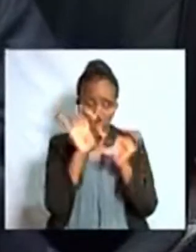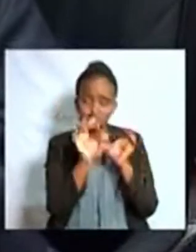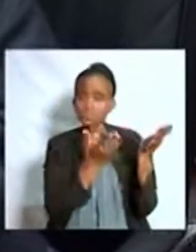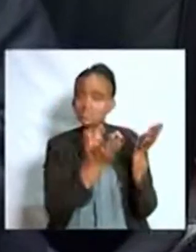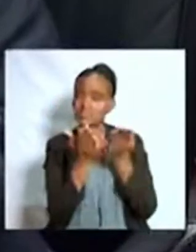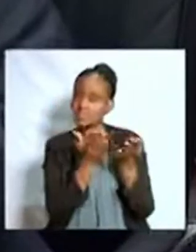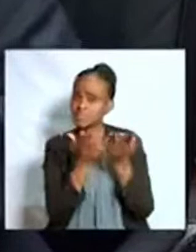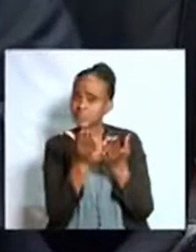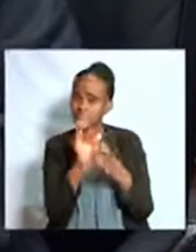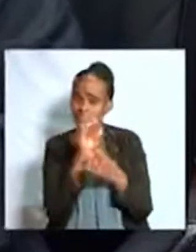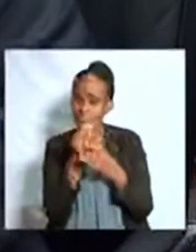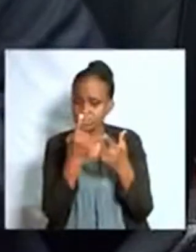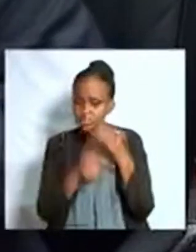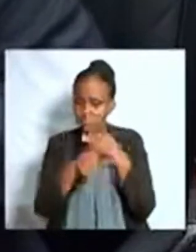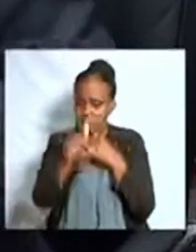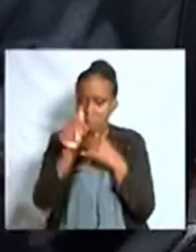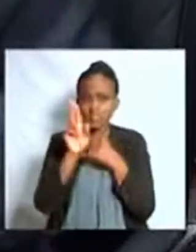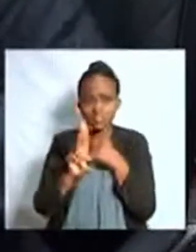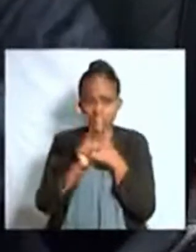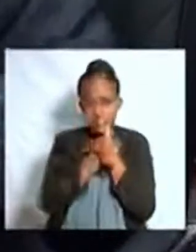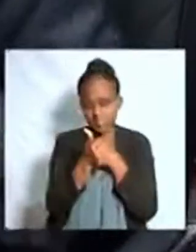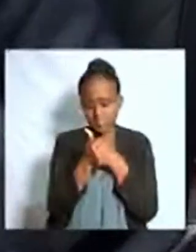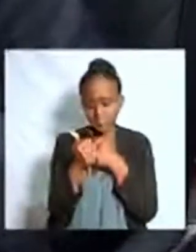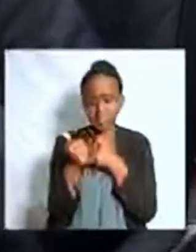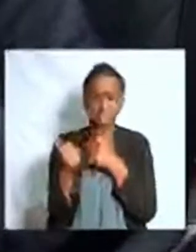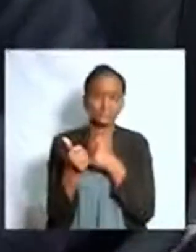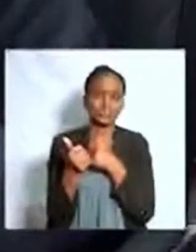service, or you are using other